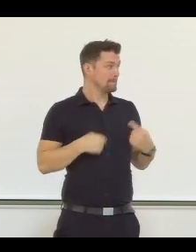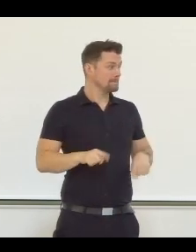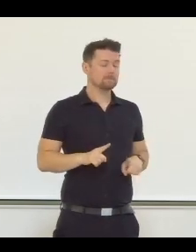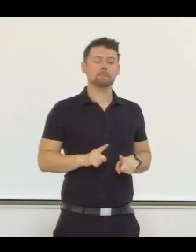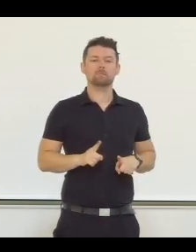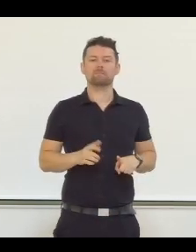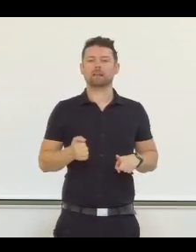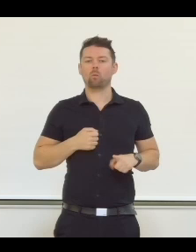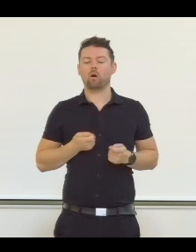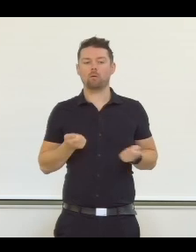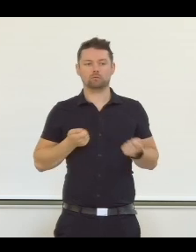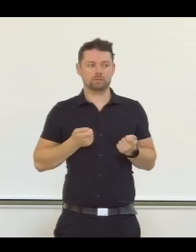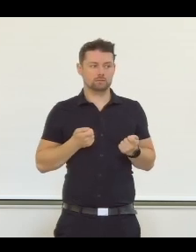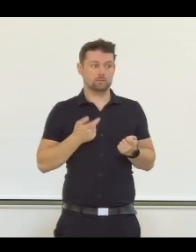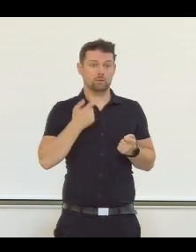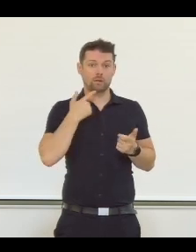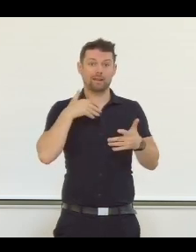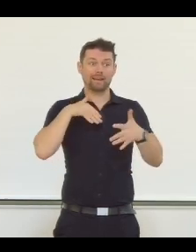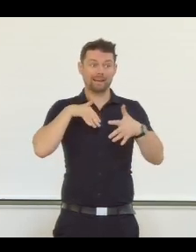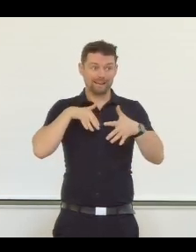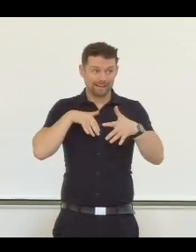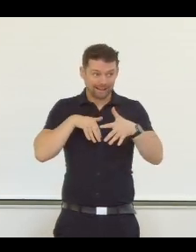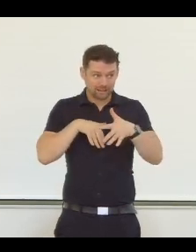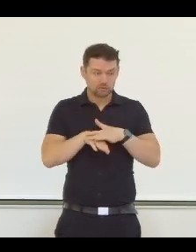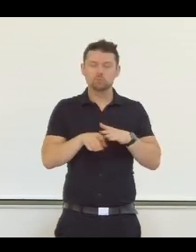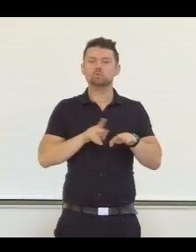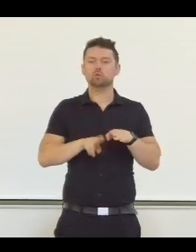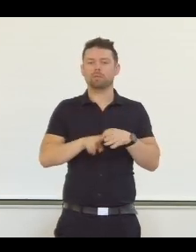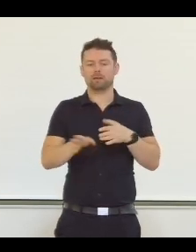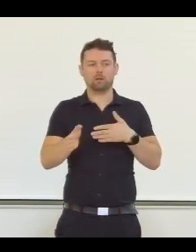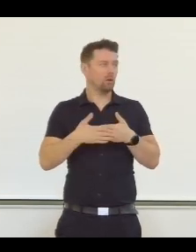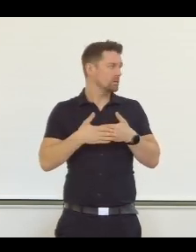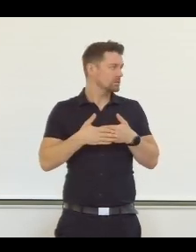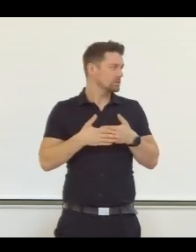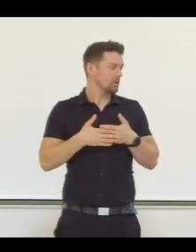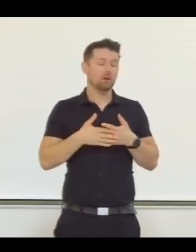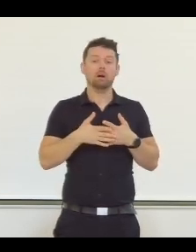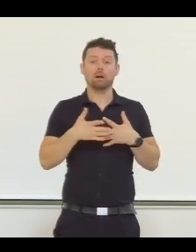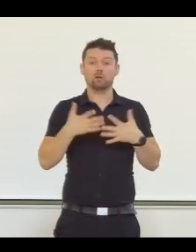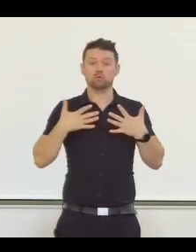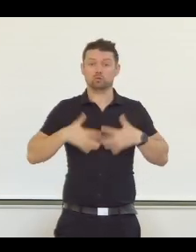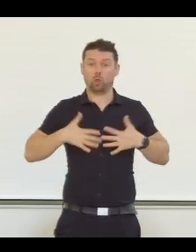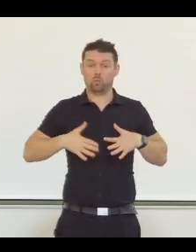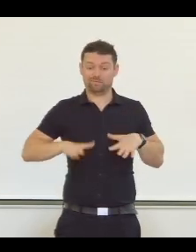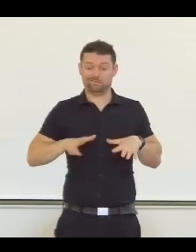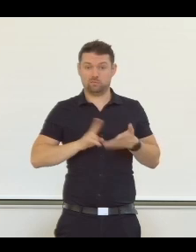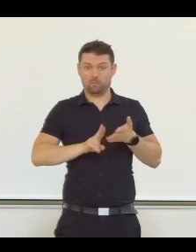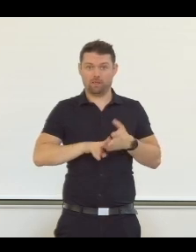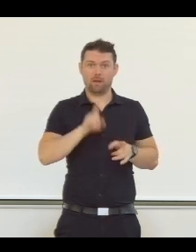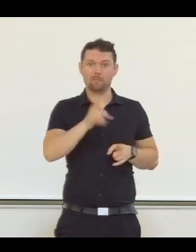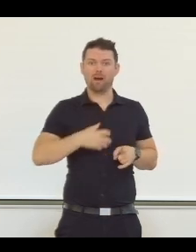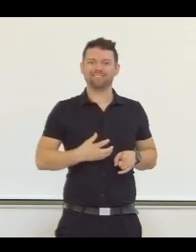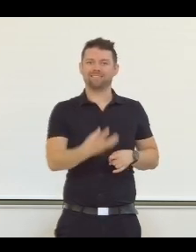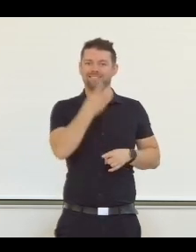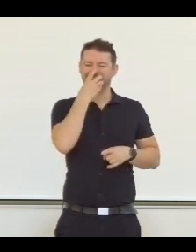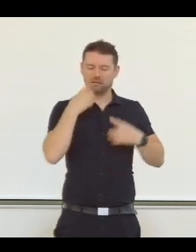our operators will not go inside the production hall, in normal clothes, but they will use breathing apparatuses. I wanted to